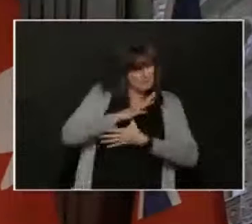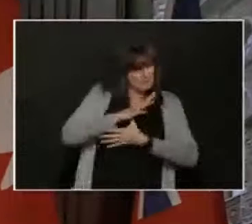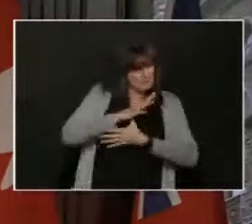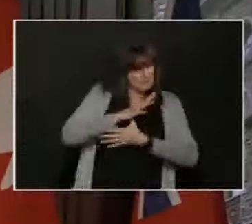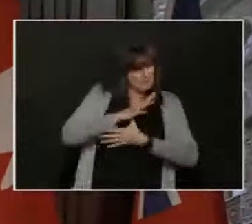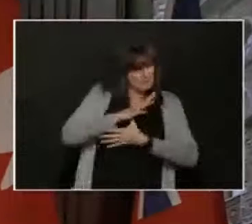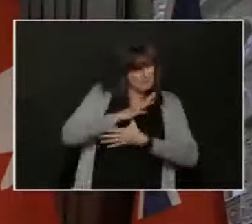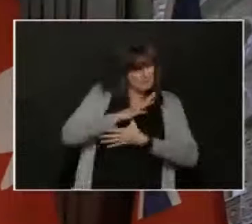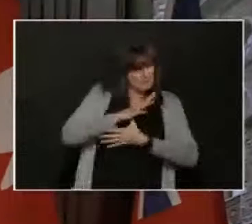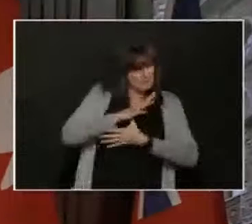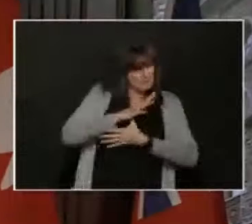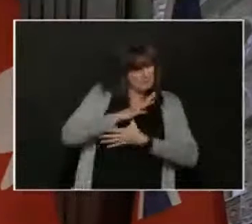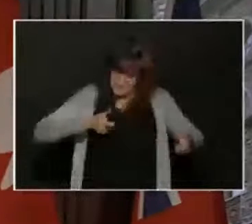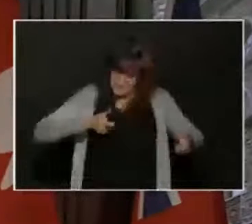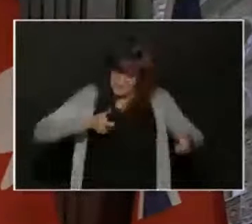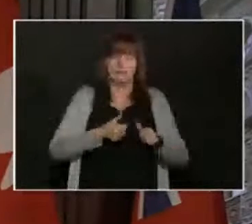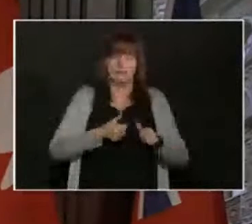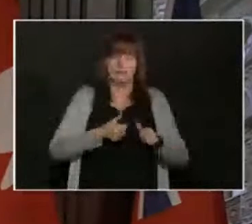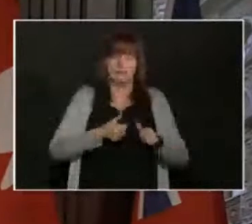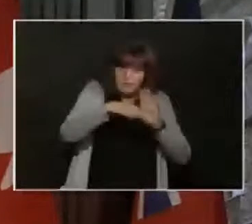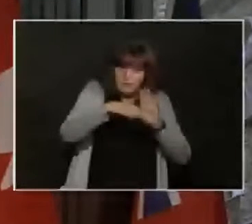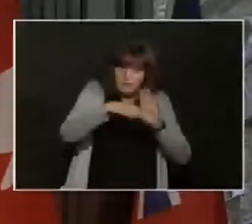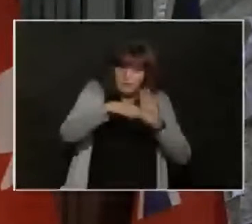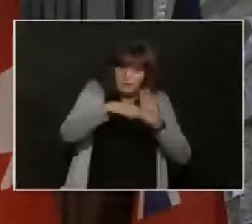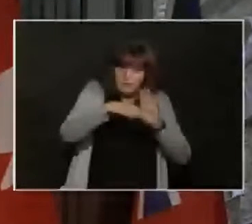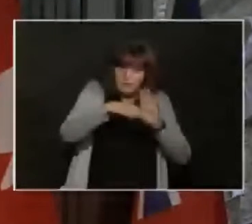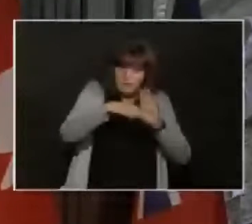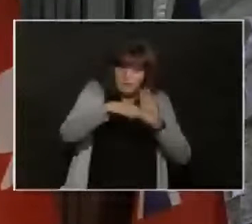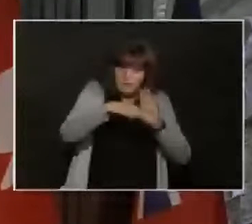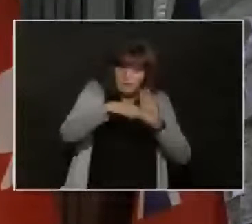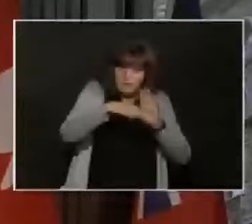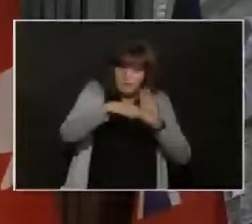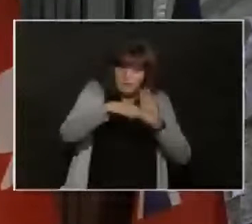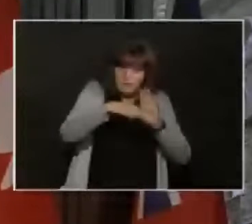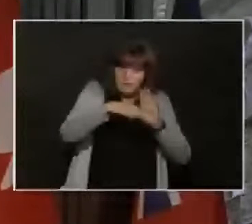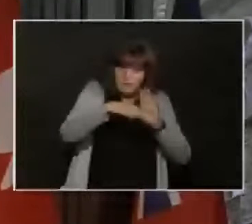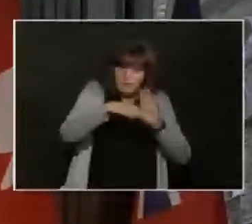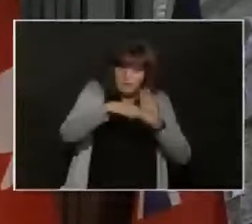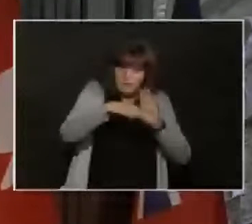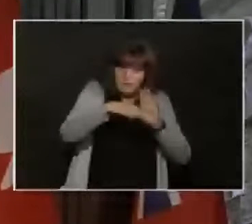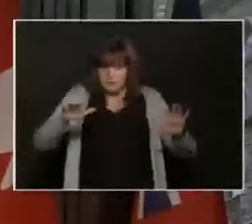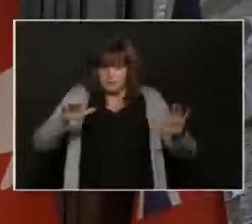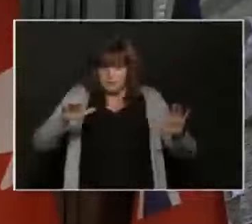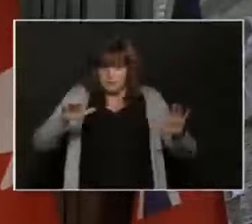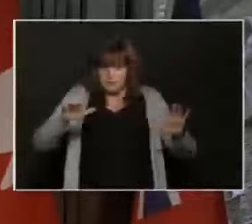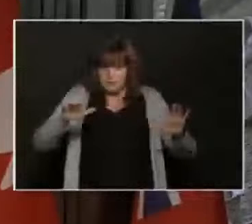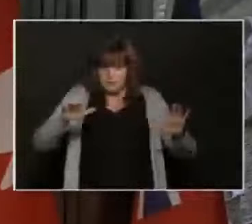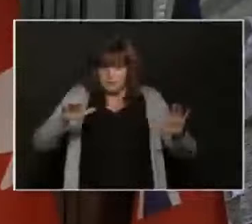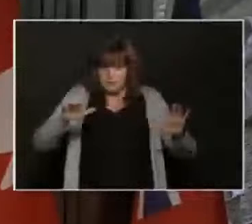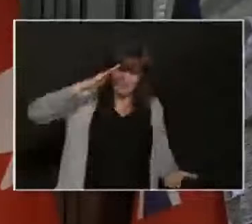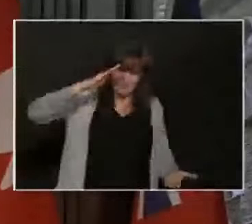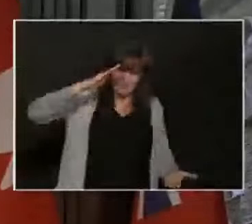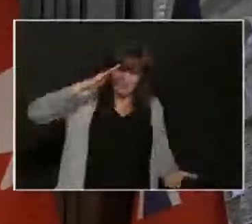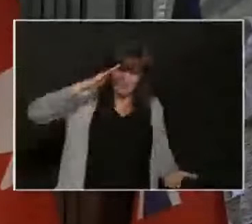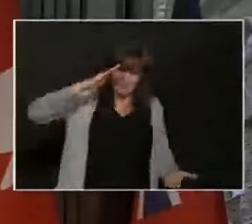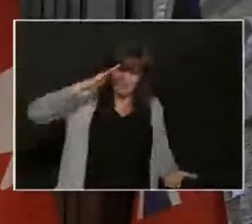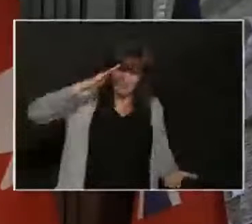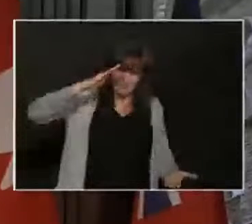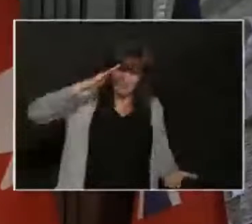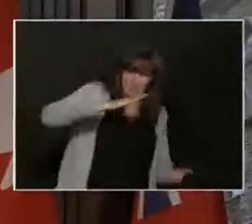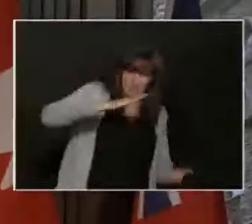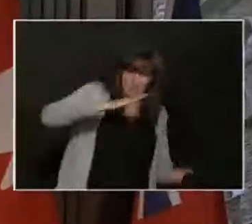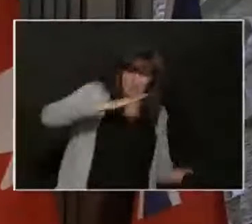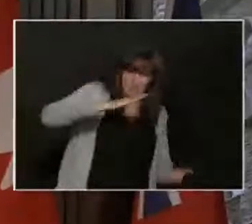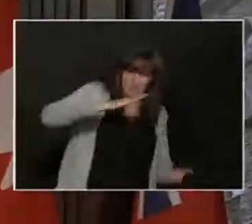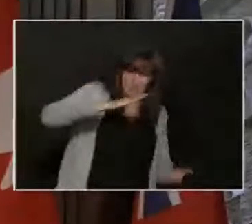the pandemic is not impossible. Other countries have witnessed the same growth that we have, and they've taken action by enacting